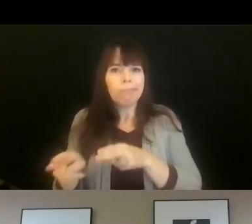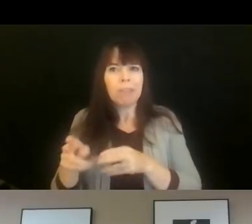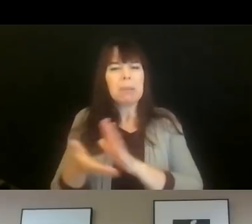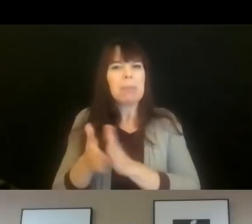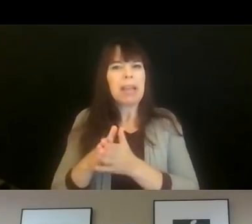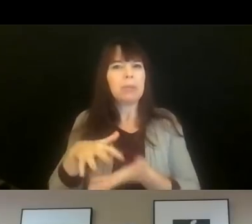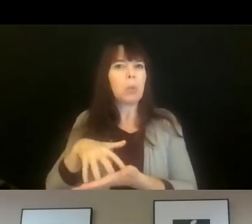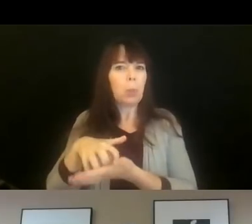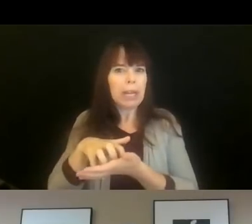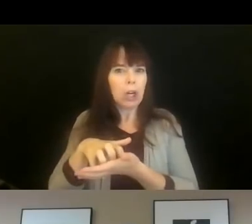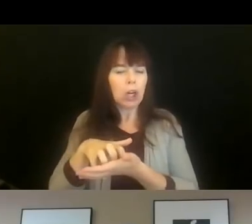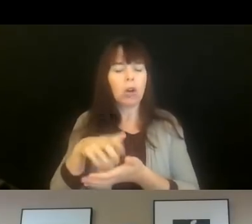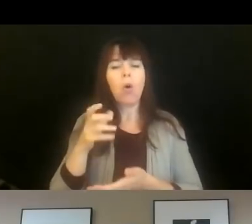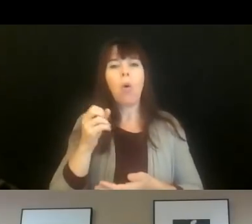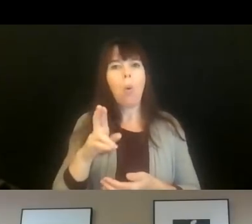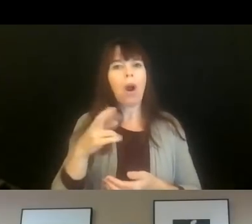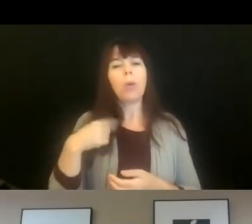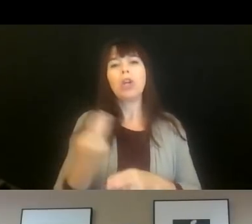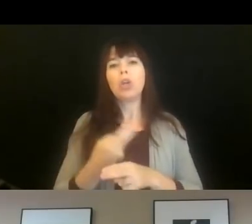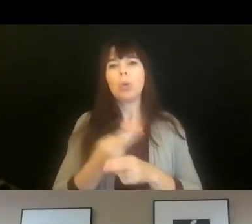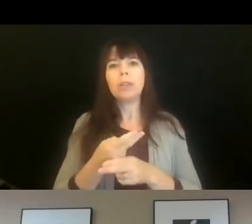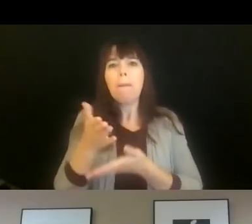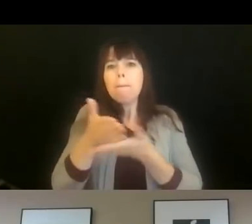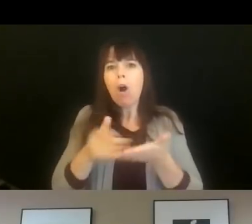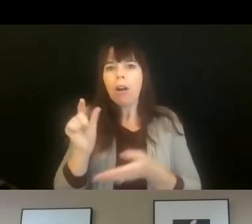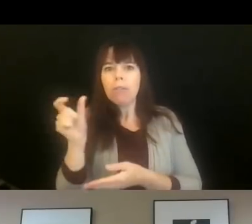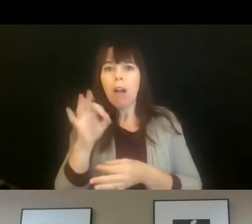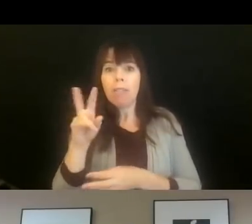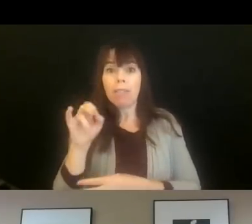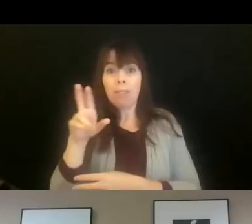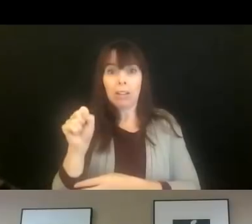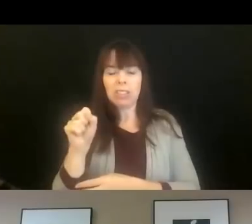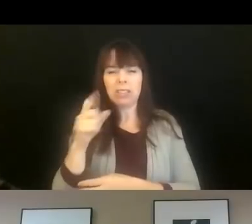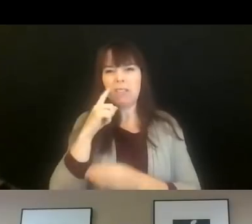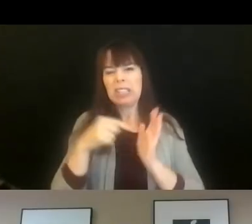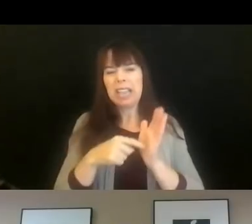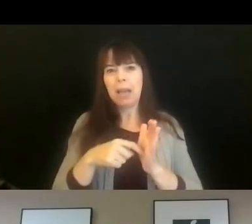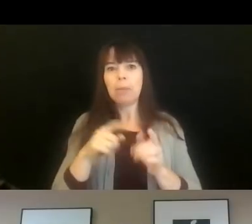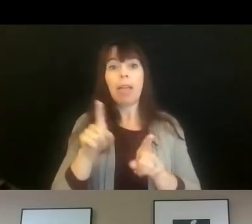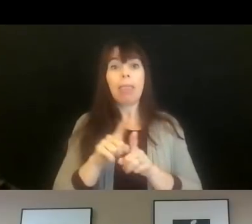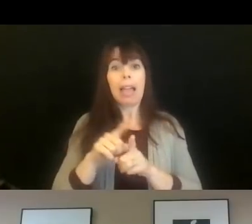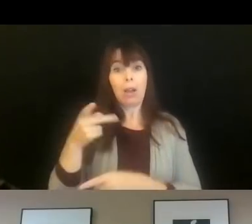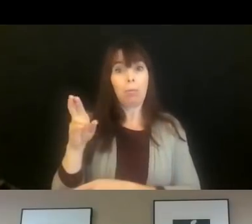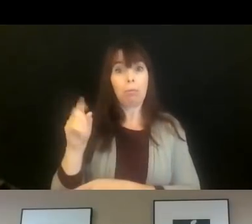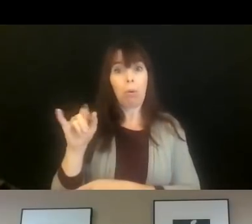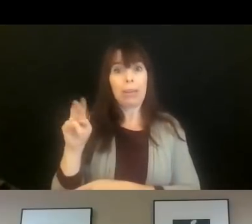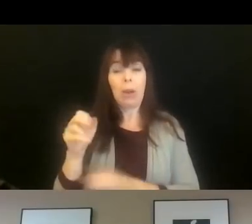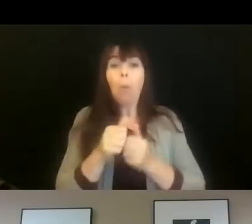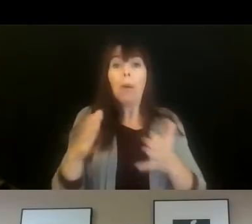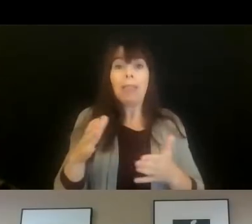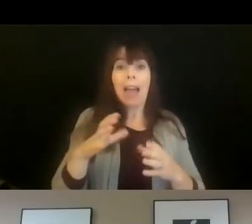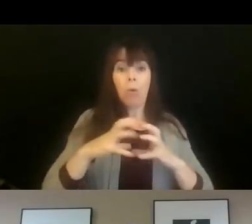weaker, or we just use a part of the virus. For example, just the spike protein without the virus